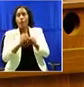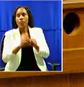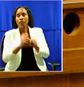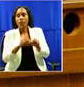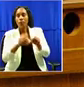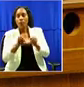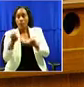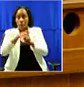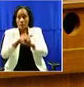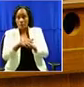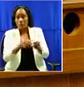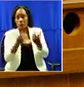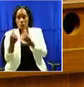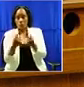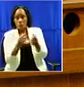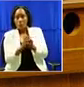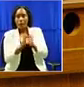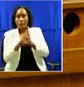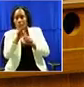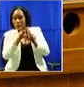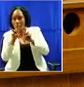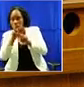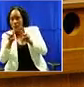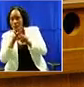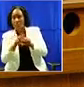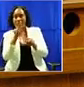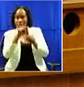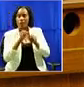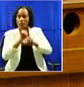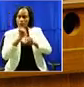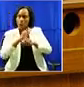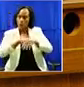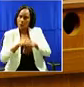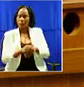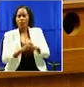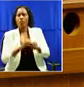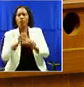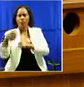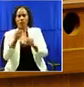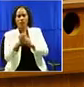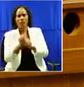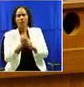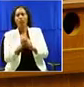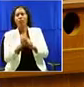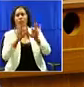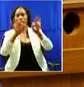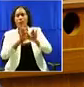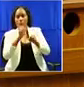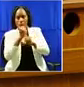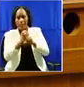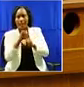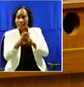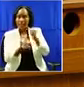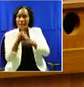government reporting on the 5-year medium-term strategic framework. This will take place alongside the